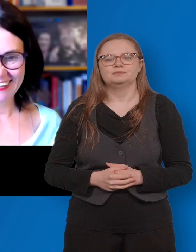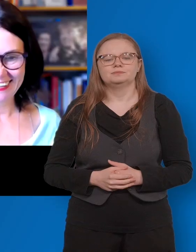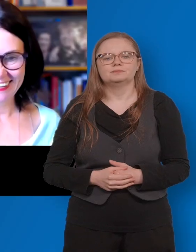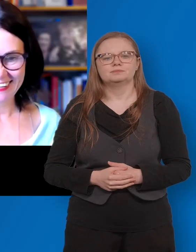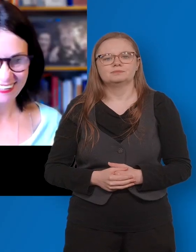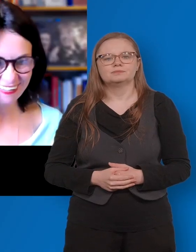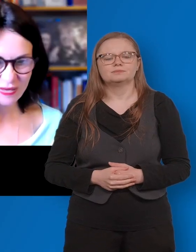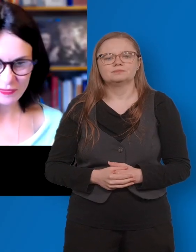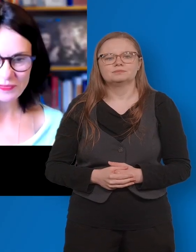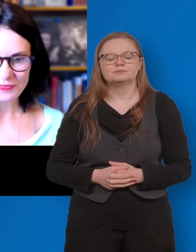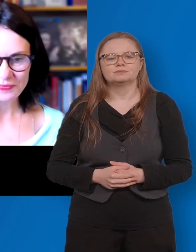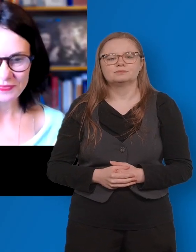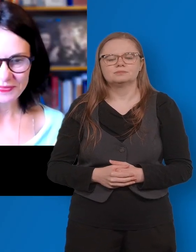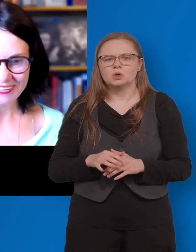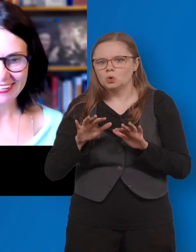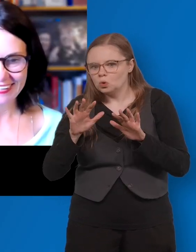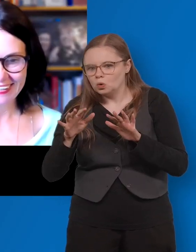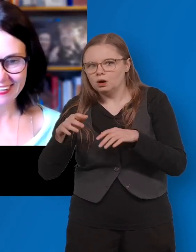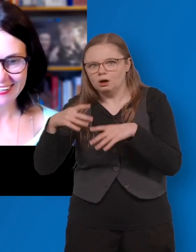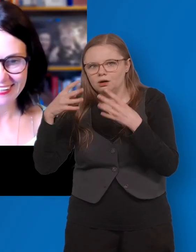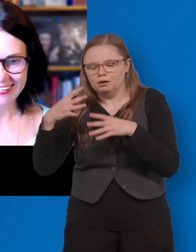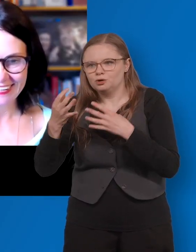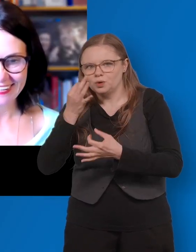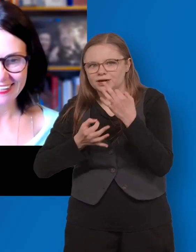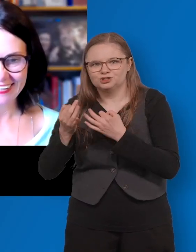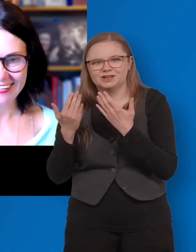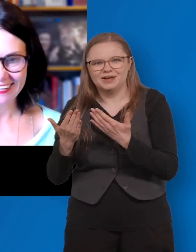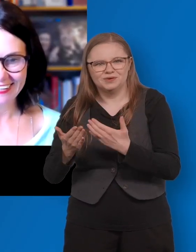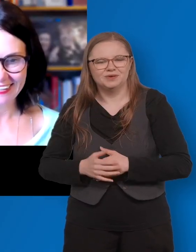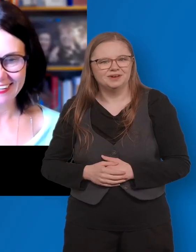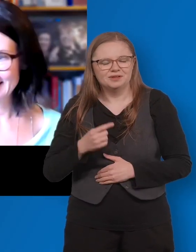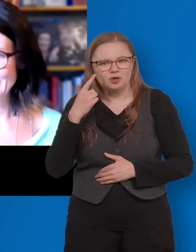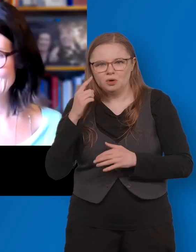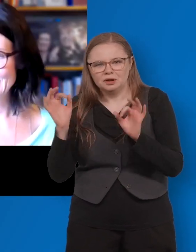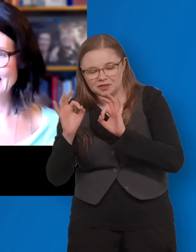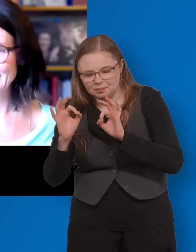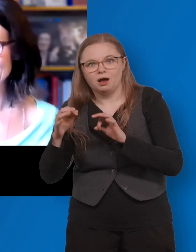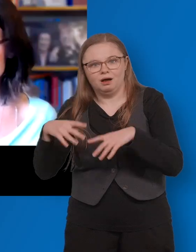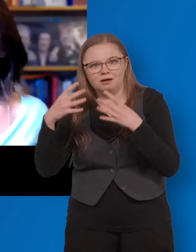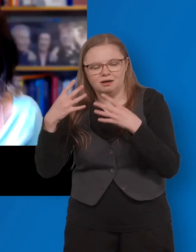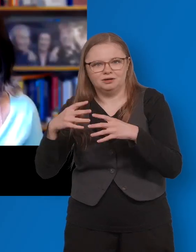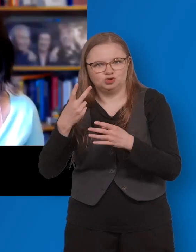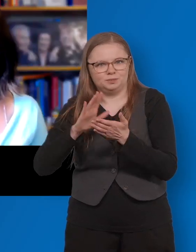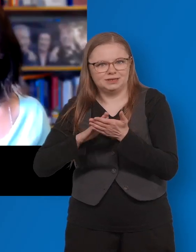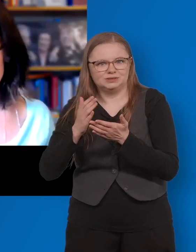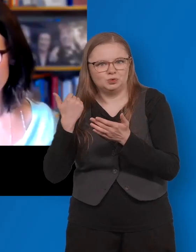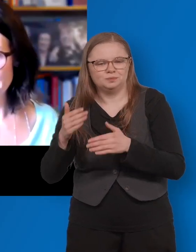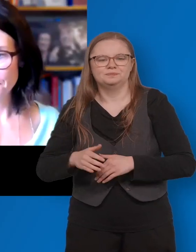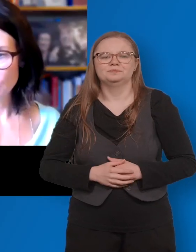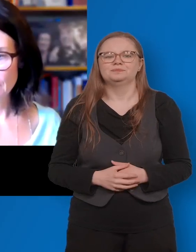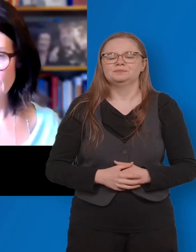Lots of questions have appeared now. I was going to come up with some questions, but we had no questions until 2 minutes ago. Now we have several